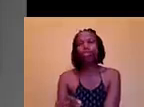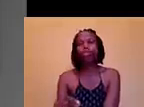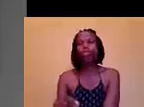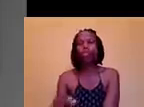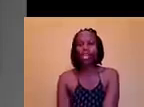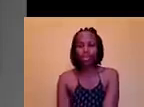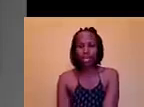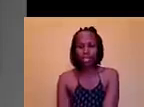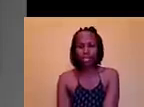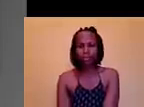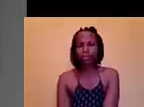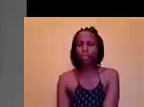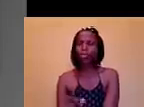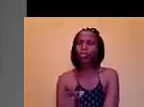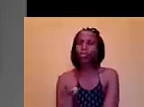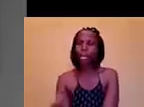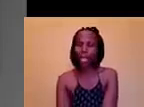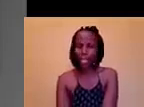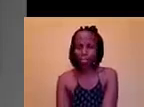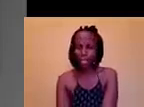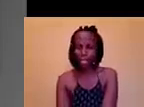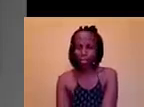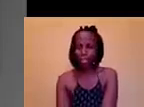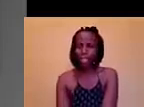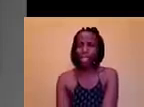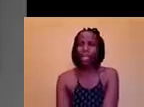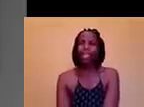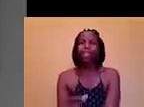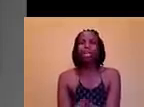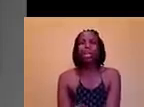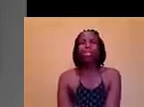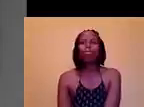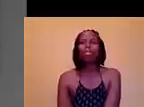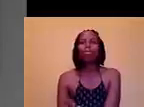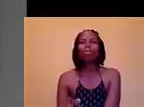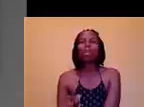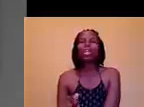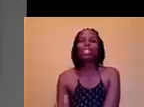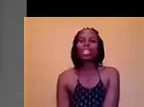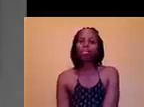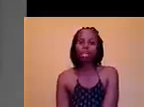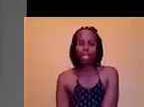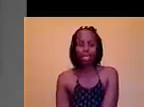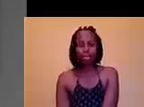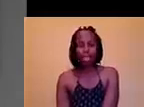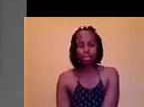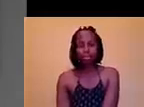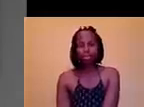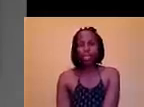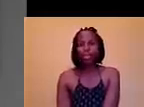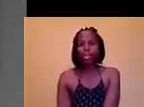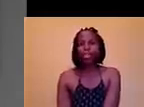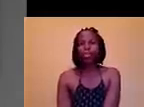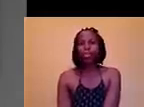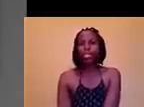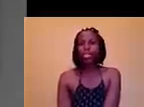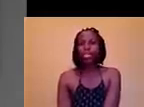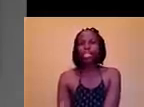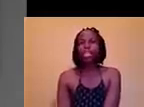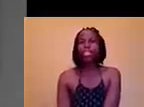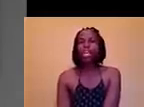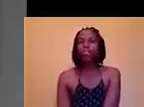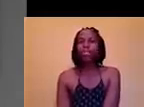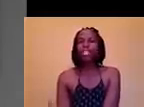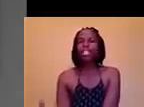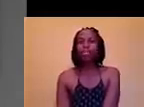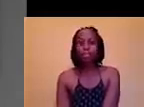assignments, you must go to My Unisa, go to My Admin. Under My Admin, go to Assessment Admin. Then you will see